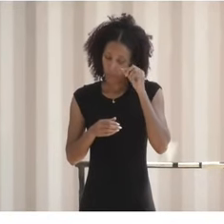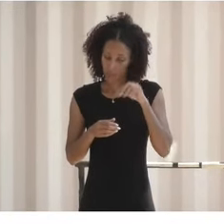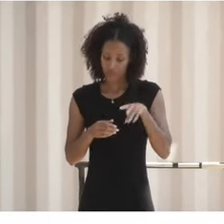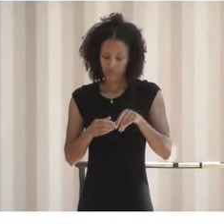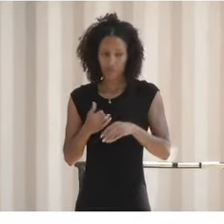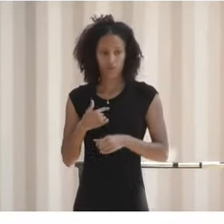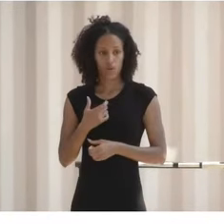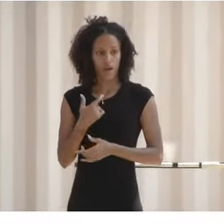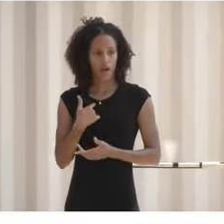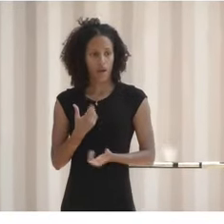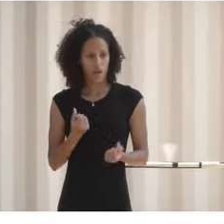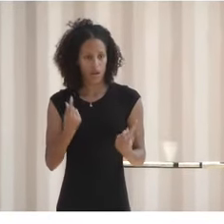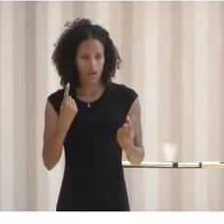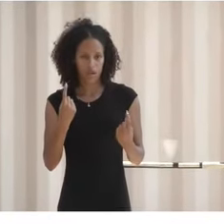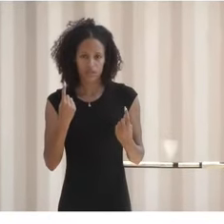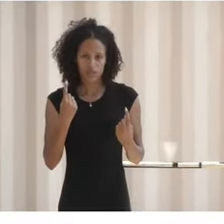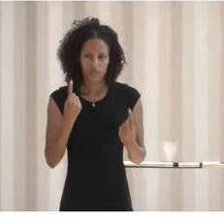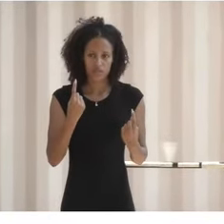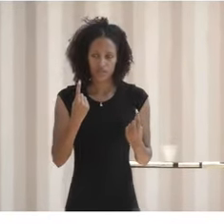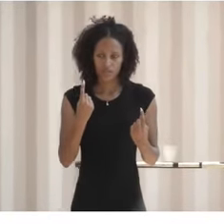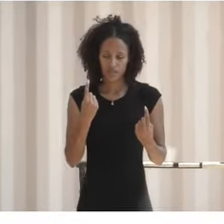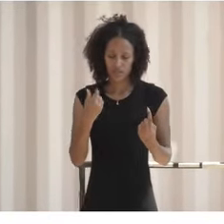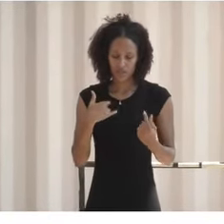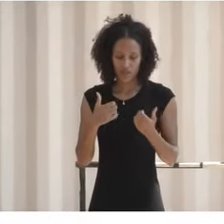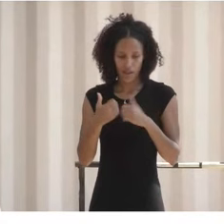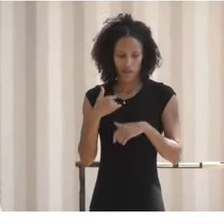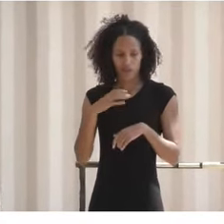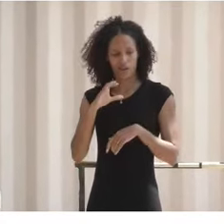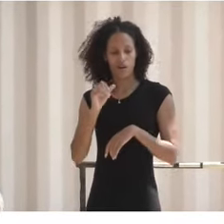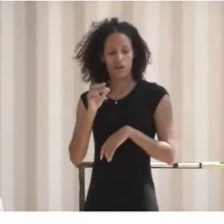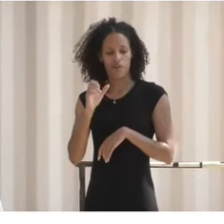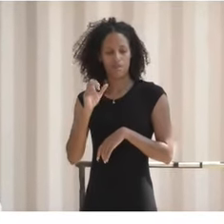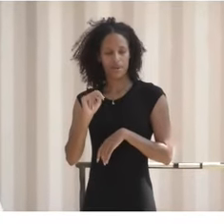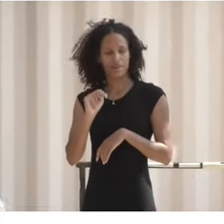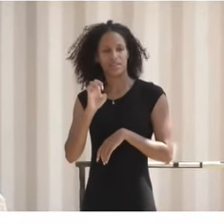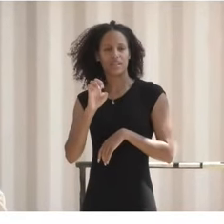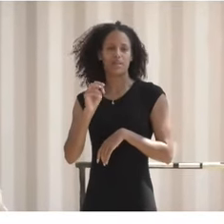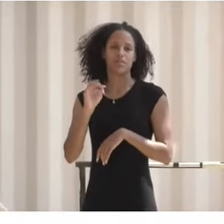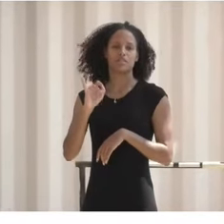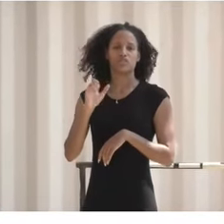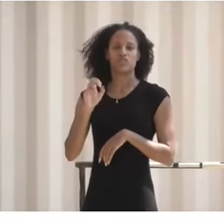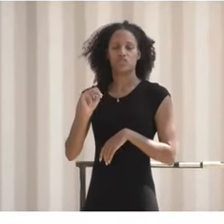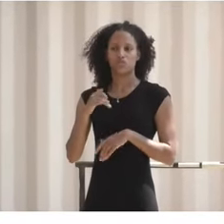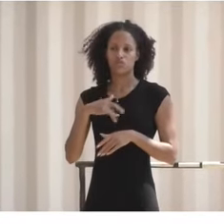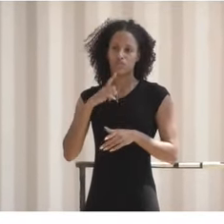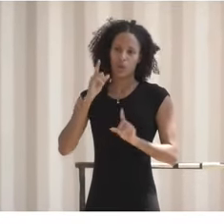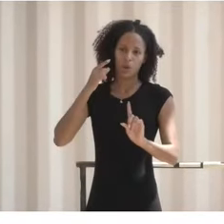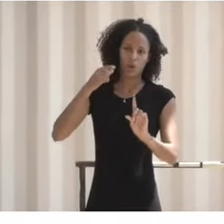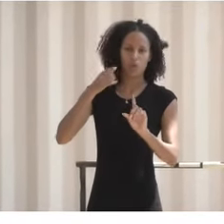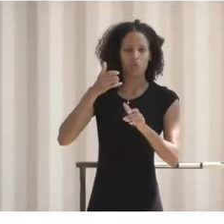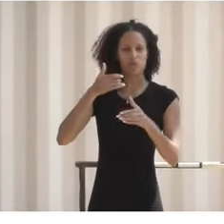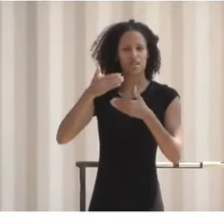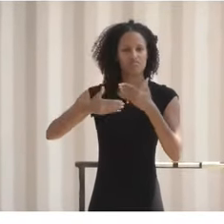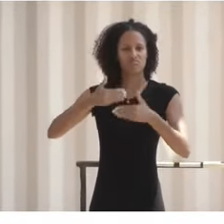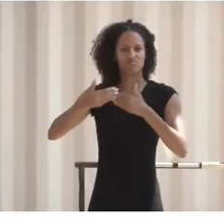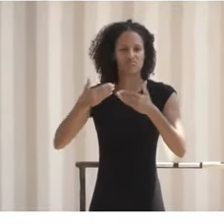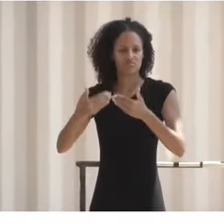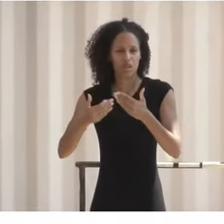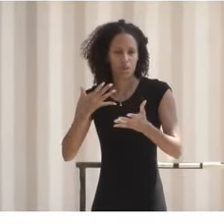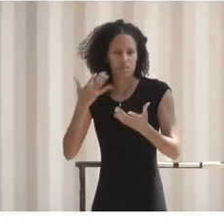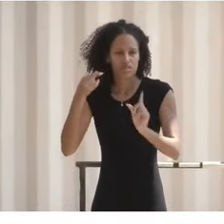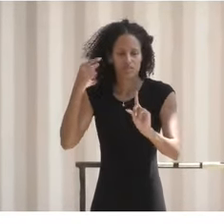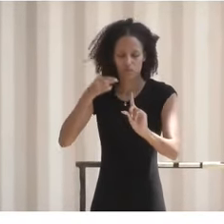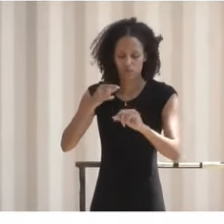American cities are taking action to halve carbon emissions and prepare for the extreme weather ahead. And what I found was that